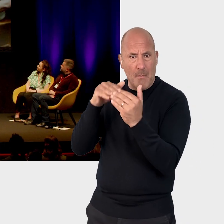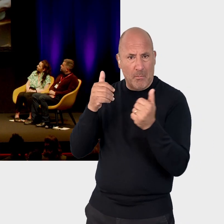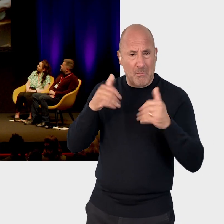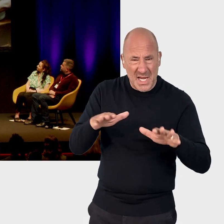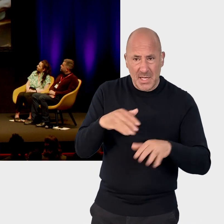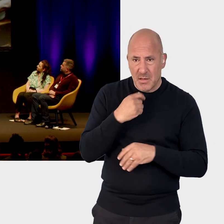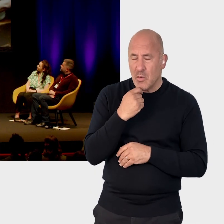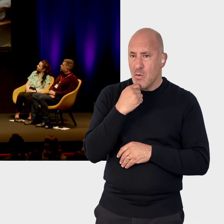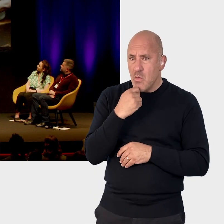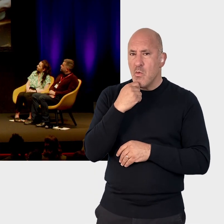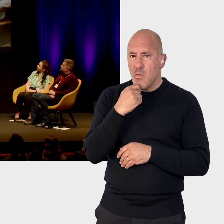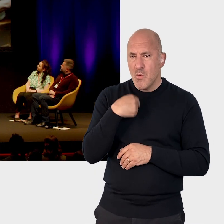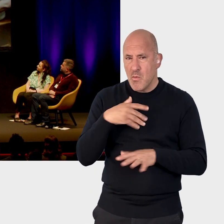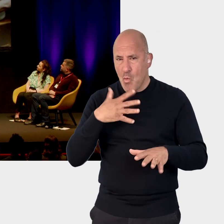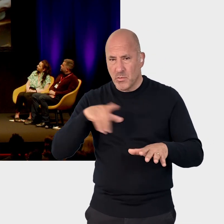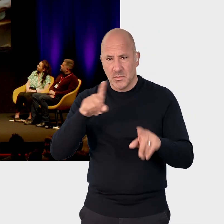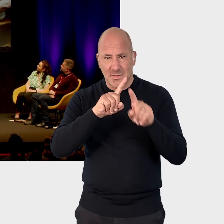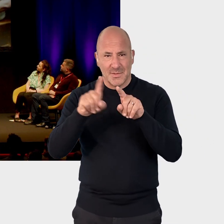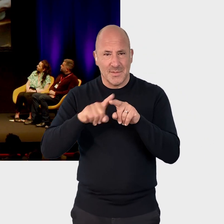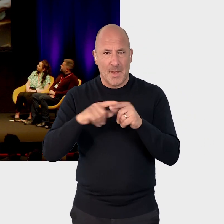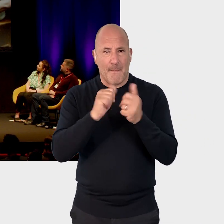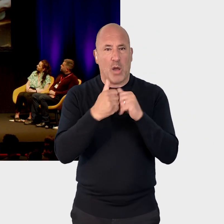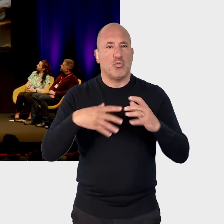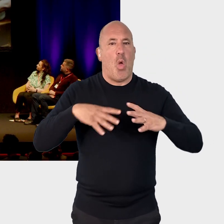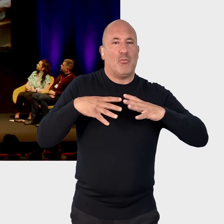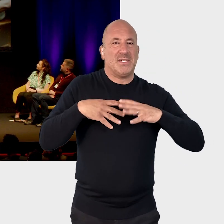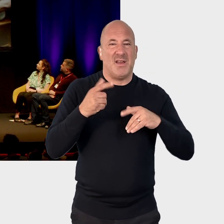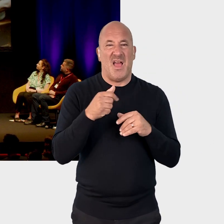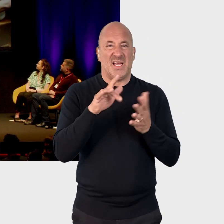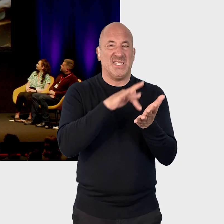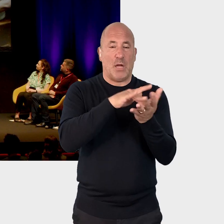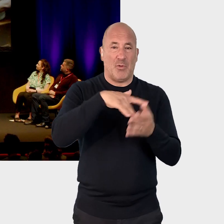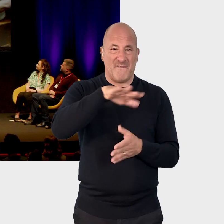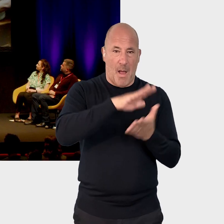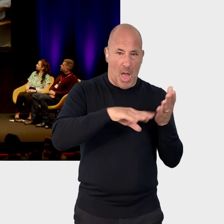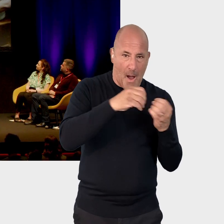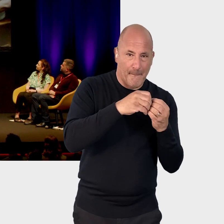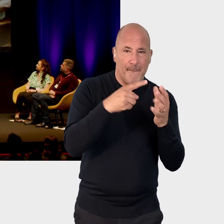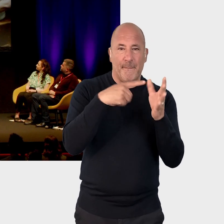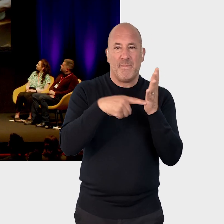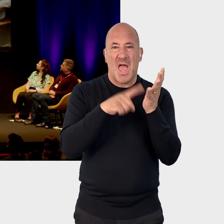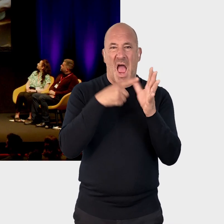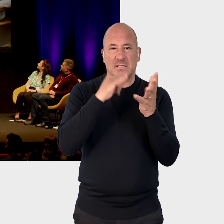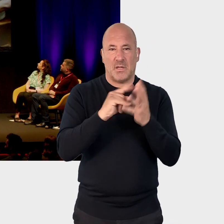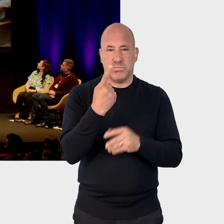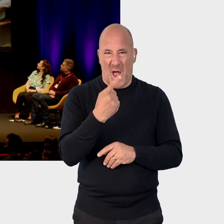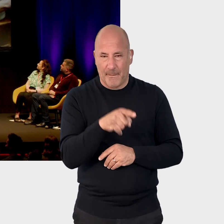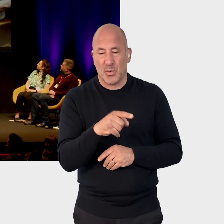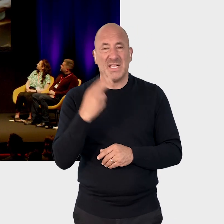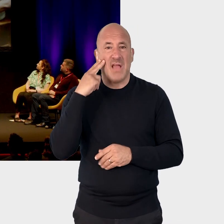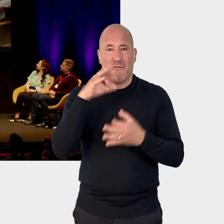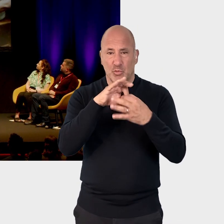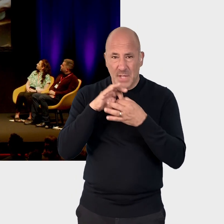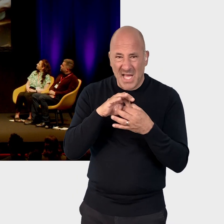needs of many groups that we worked with. We chose to work with a number of our existing partners on the estate, ranging from the Central